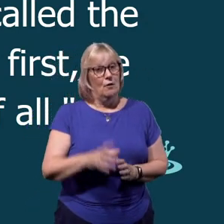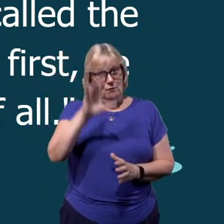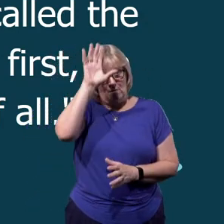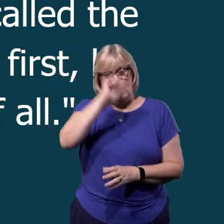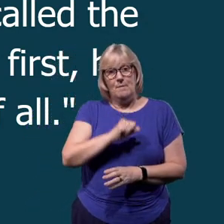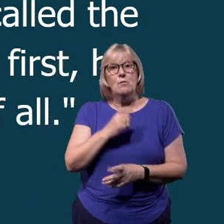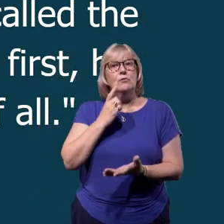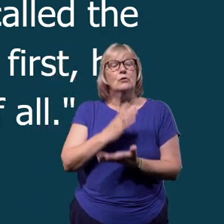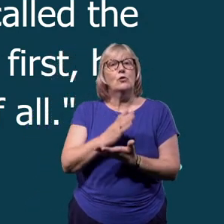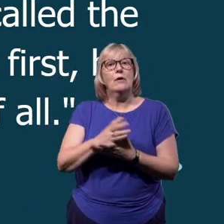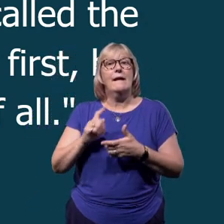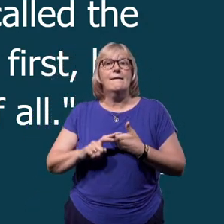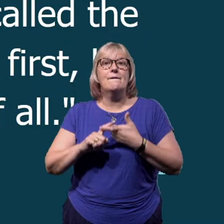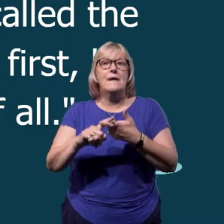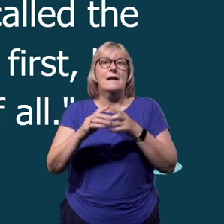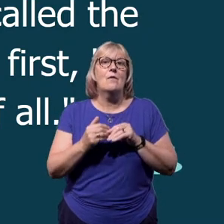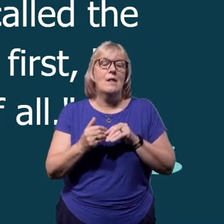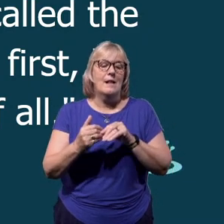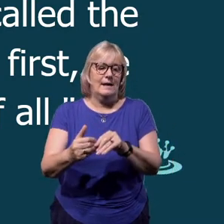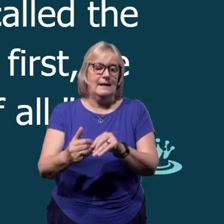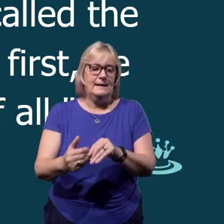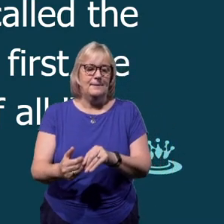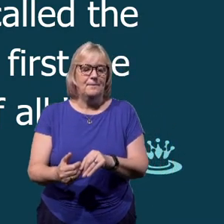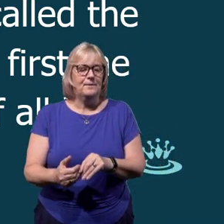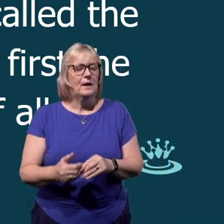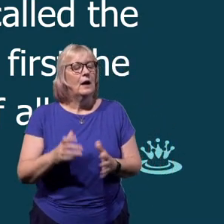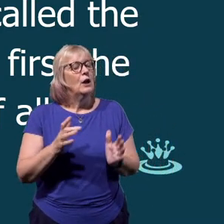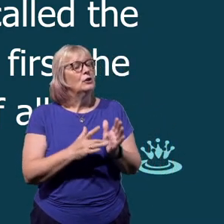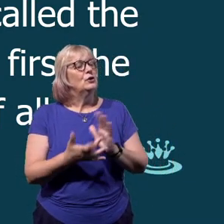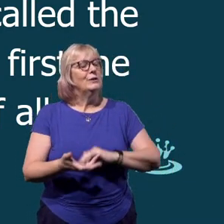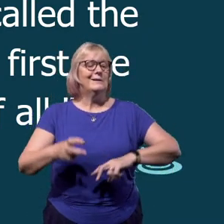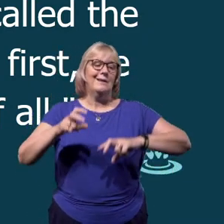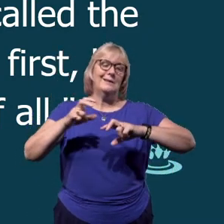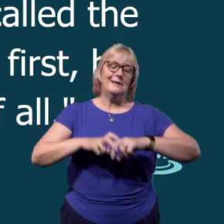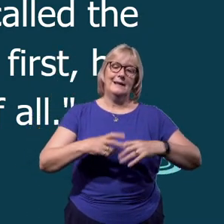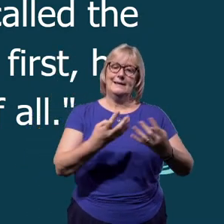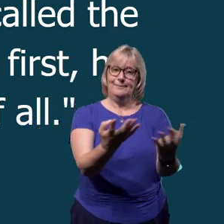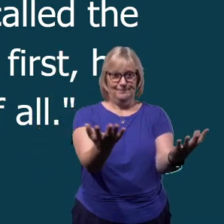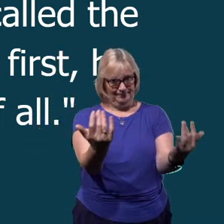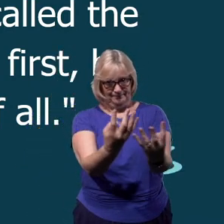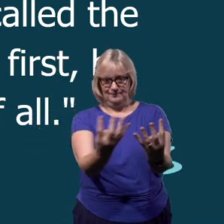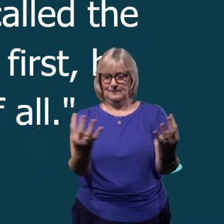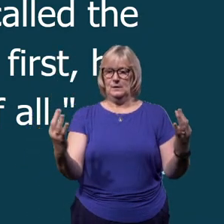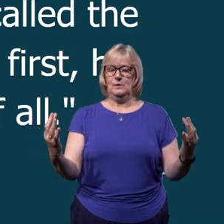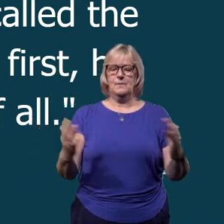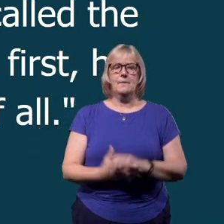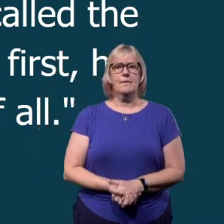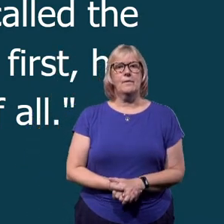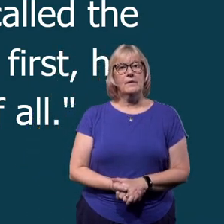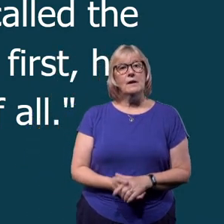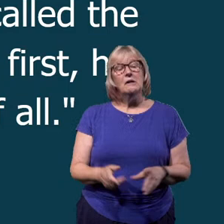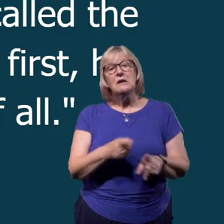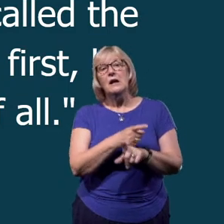leading. Verse 35. Sitting down, Jesus called the 12 and he said, if anyone wants to be